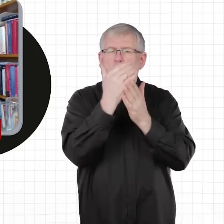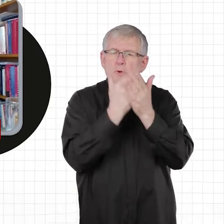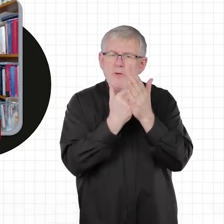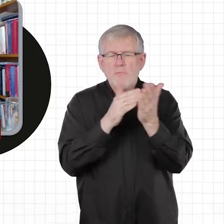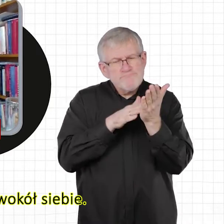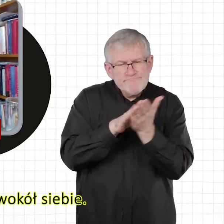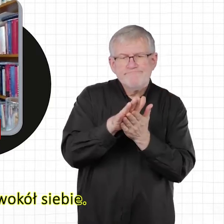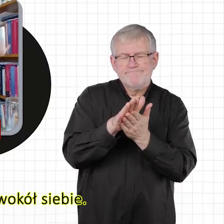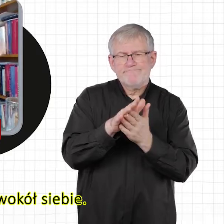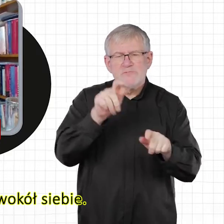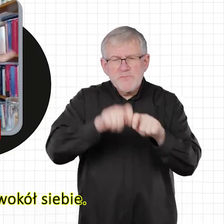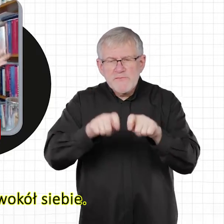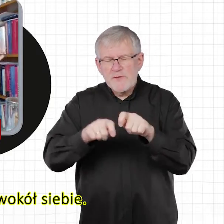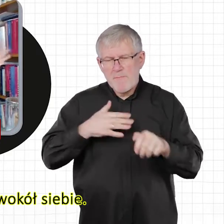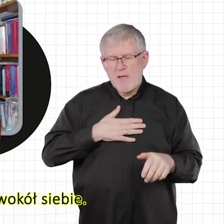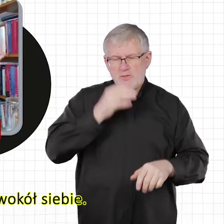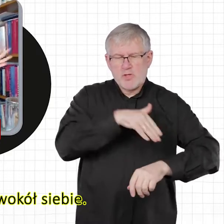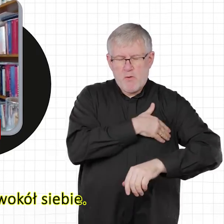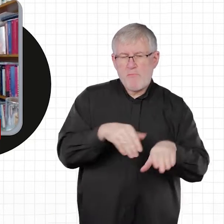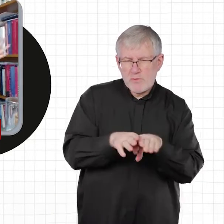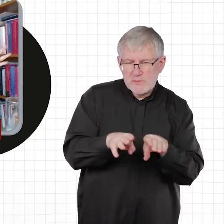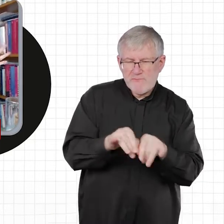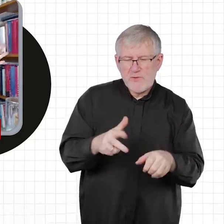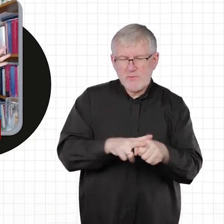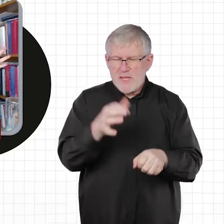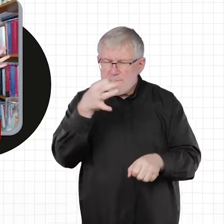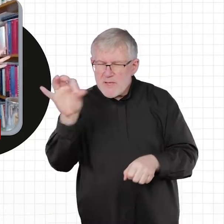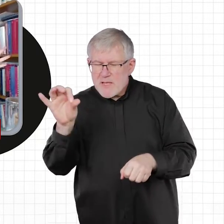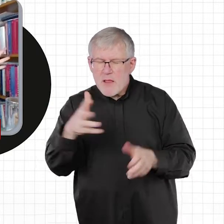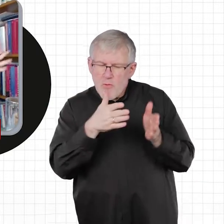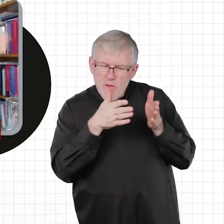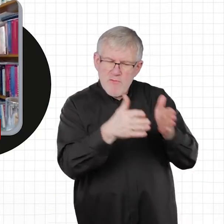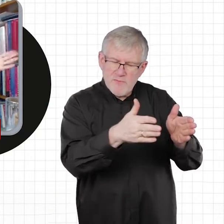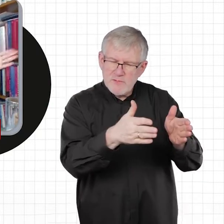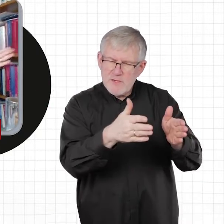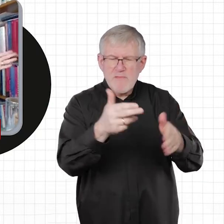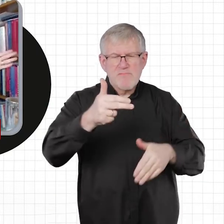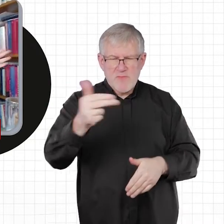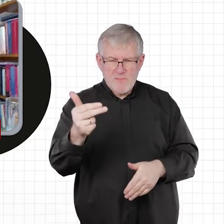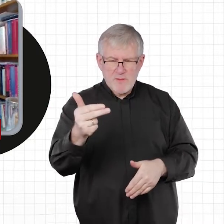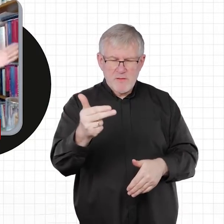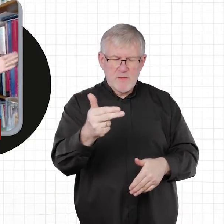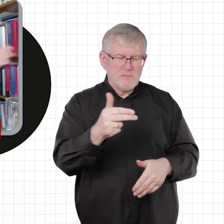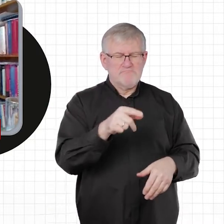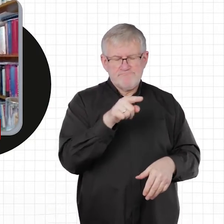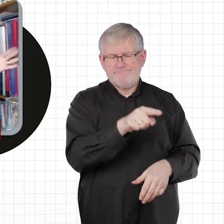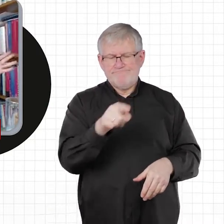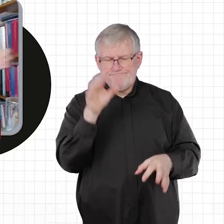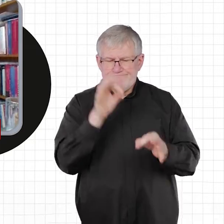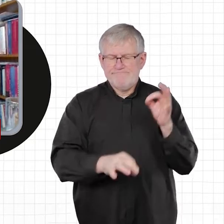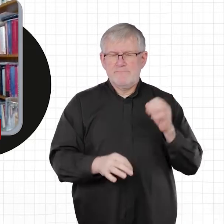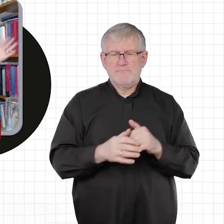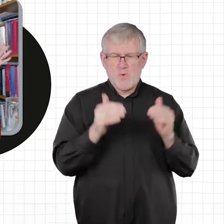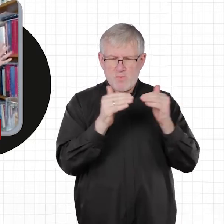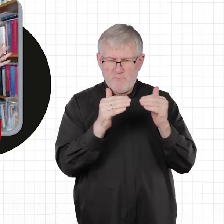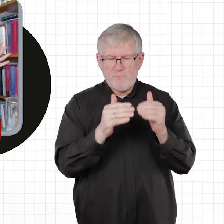Yeah. So they both have all sides of what they see around them, not only one. They can have